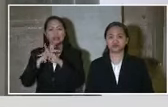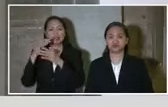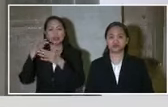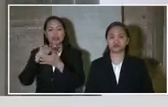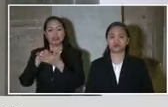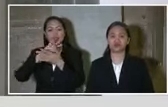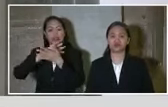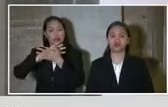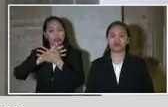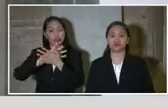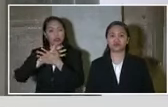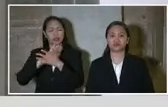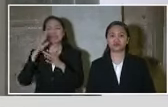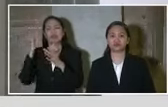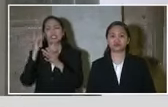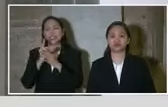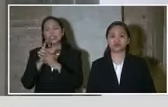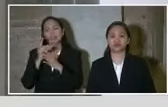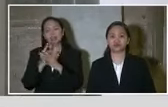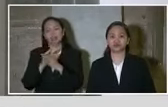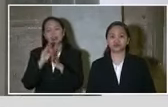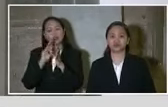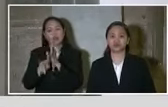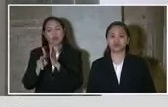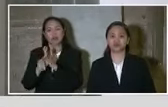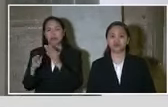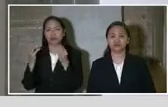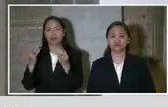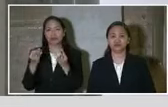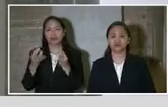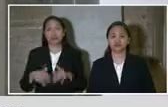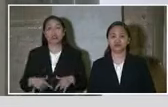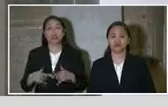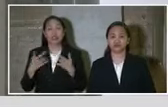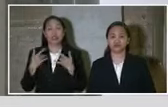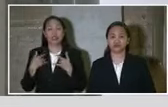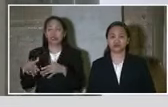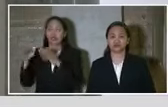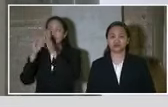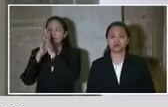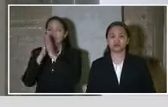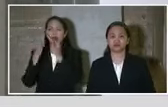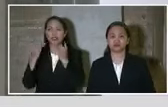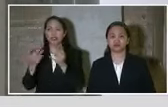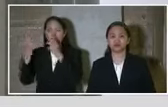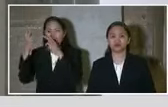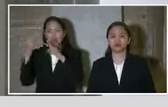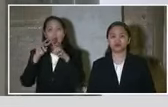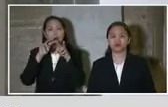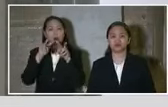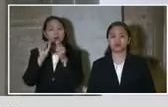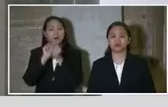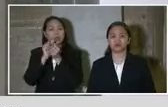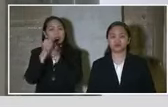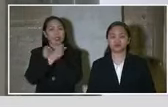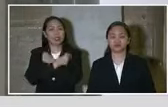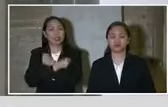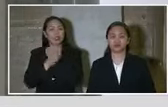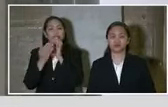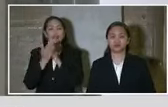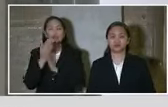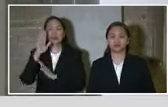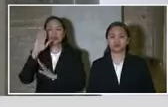COVID-19 that has disturbed and claimed many lives. We ask you now to look upon us with love and by